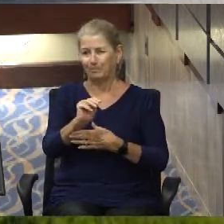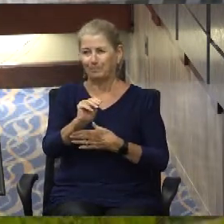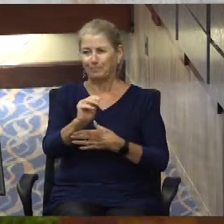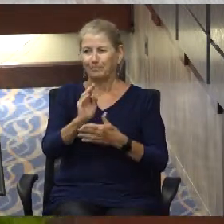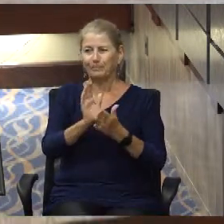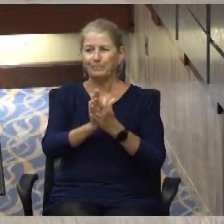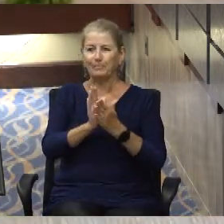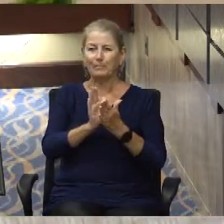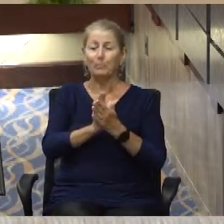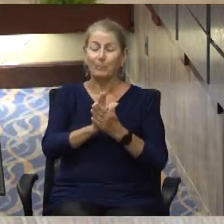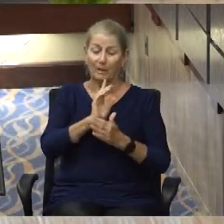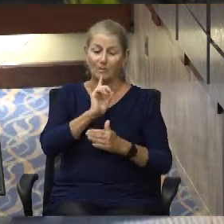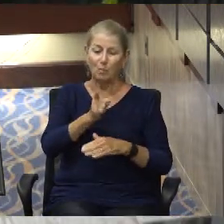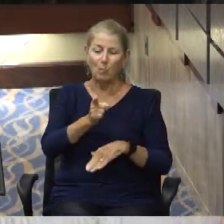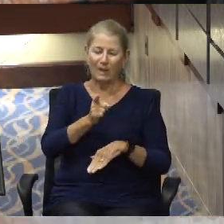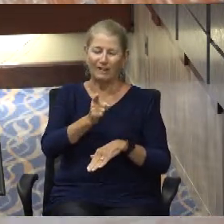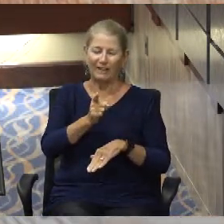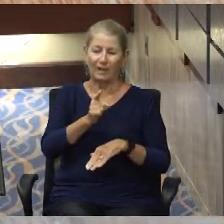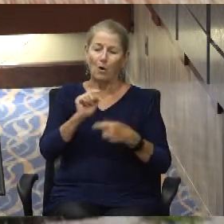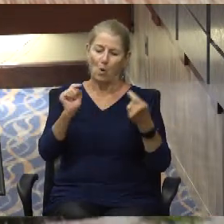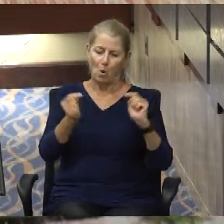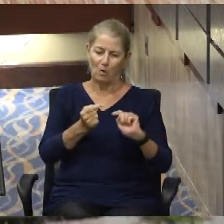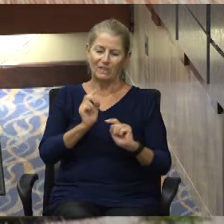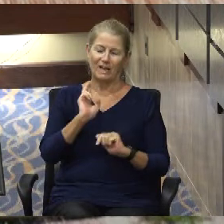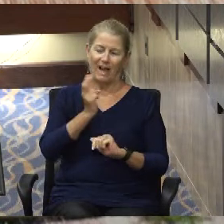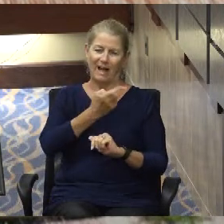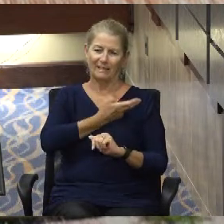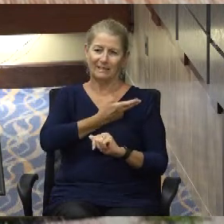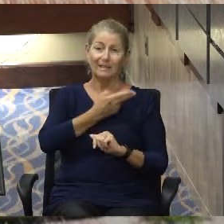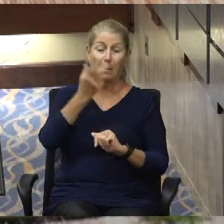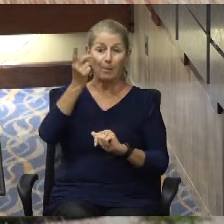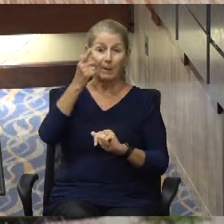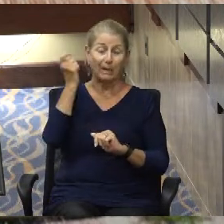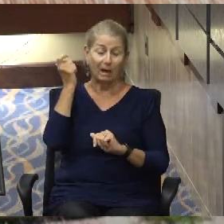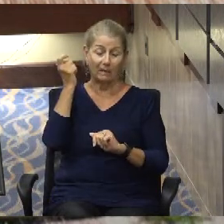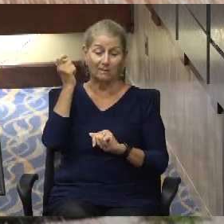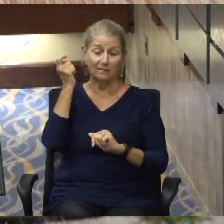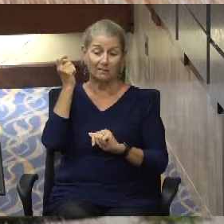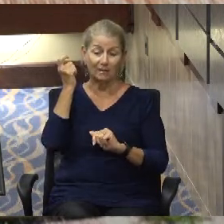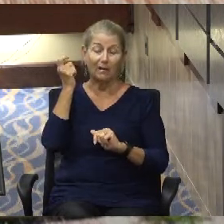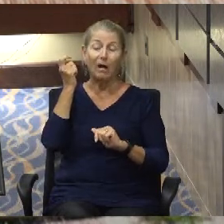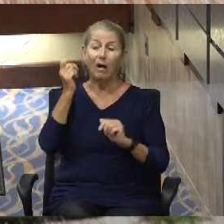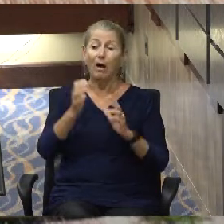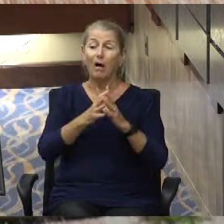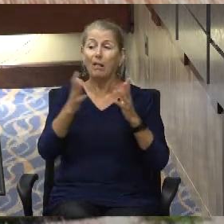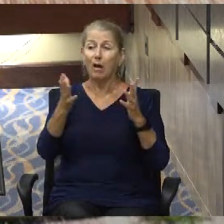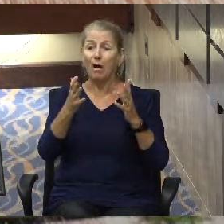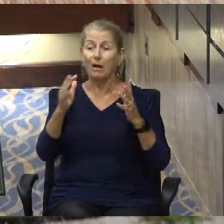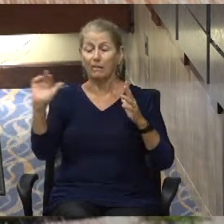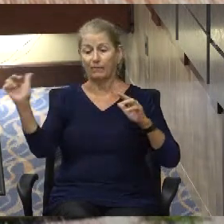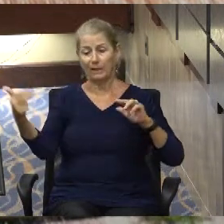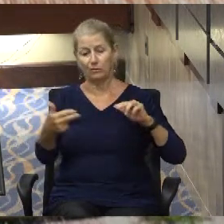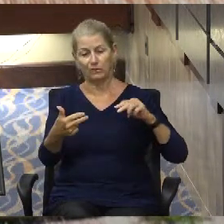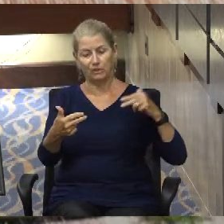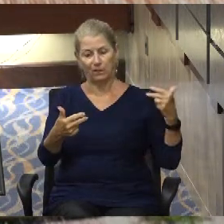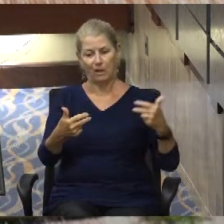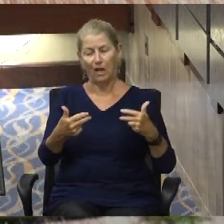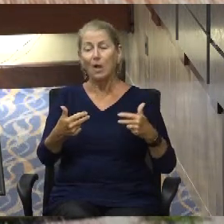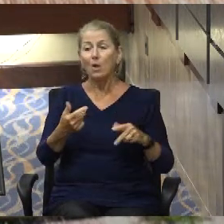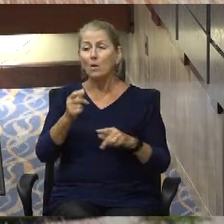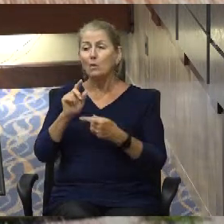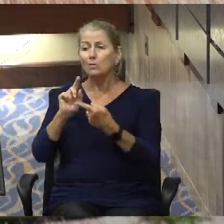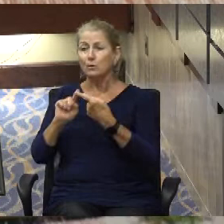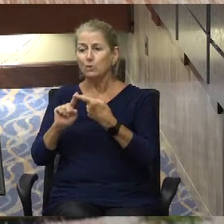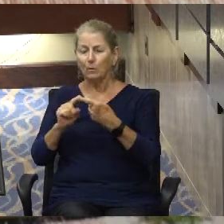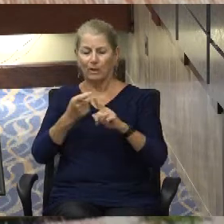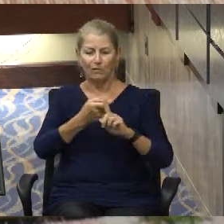But it is really hurting us because a lot of entrances coming to and from South Waco right